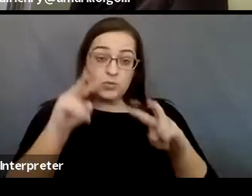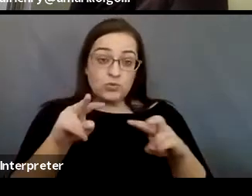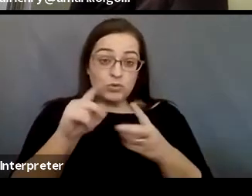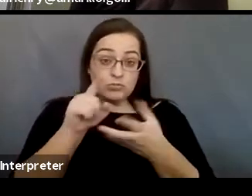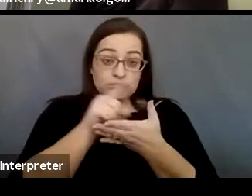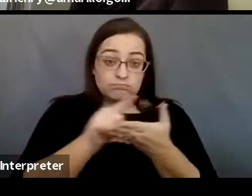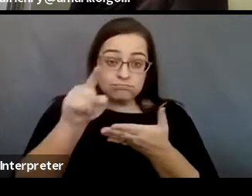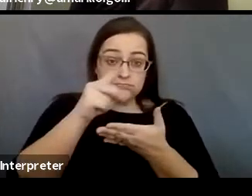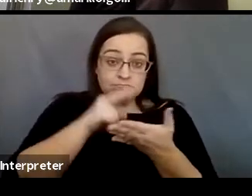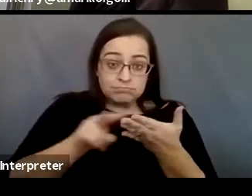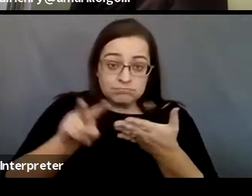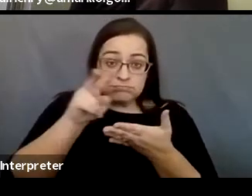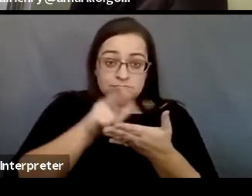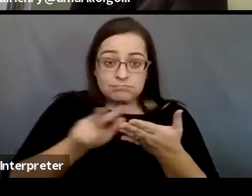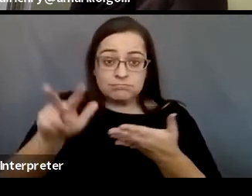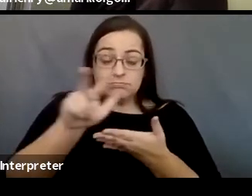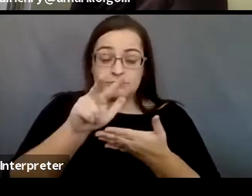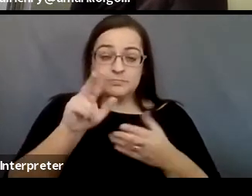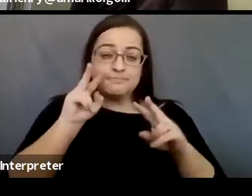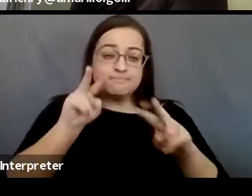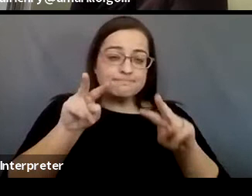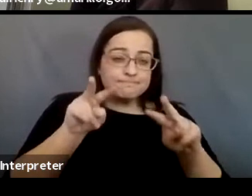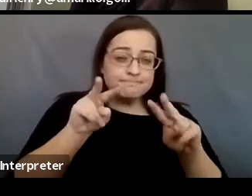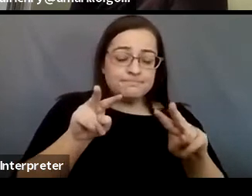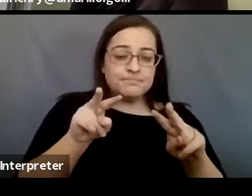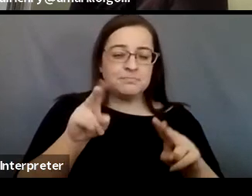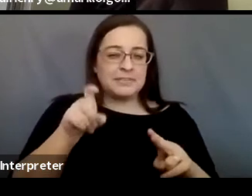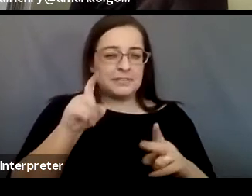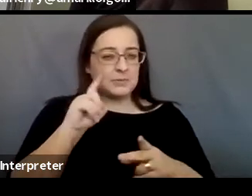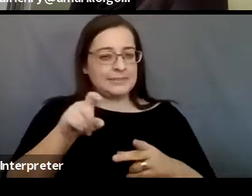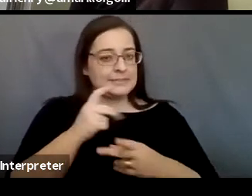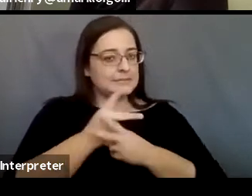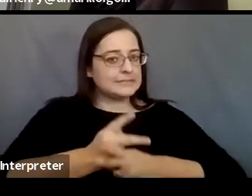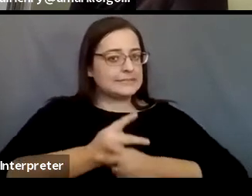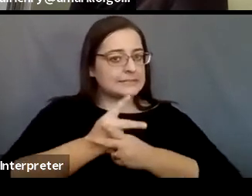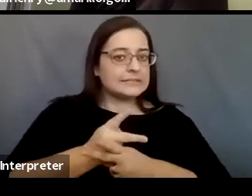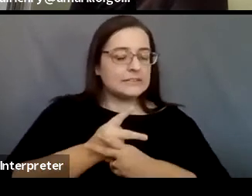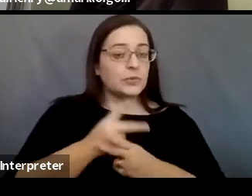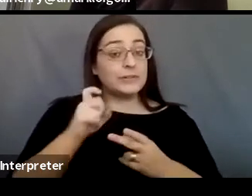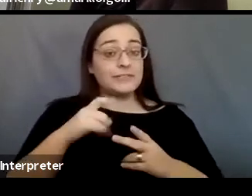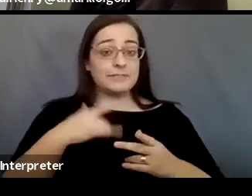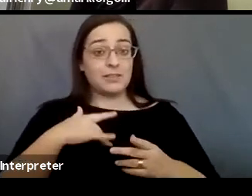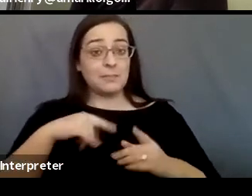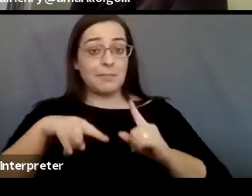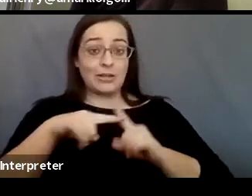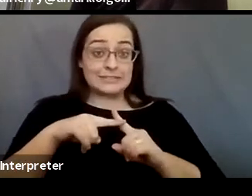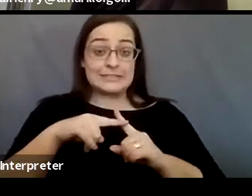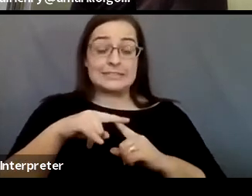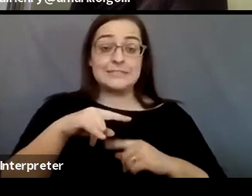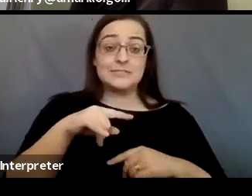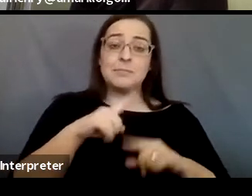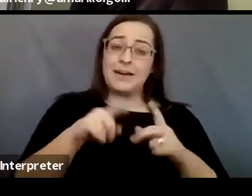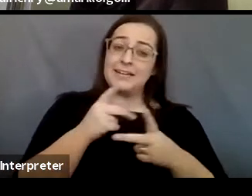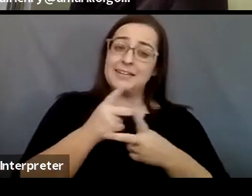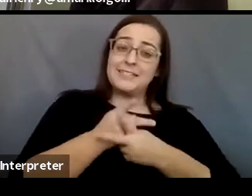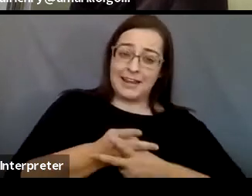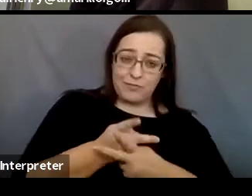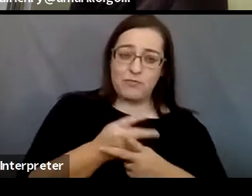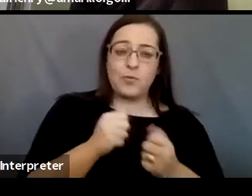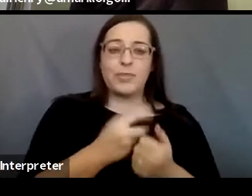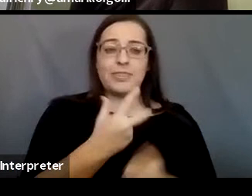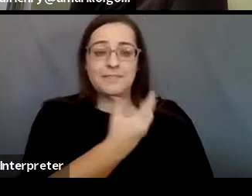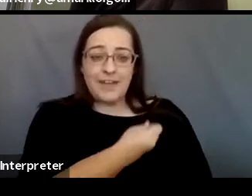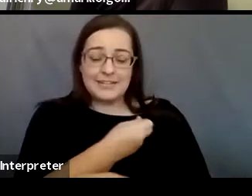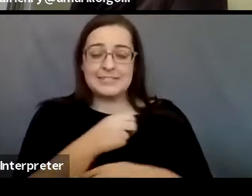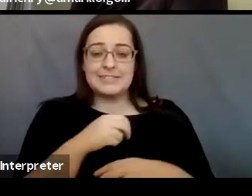ahead, I think we need to be cautiously optimistic about where we are with the vaccine and the timing. I know we're excited